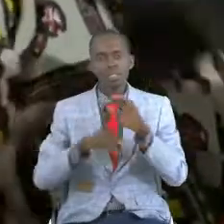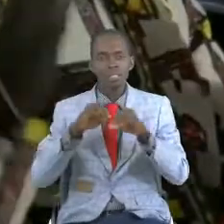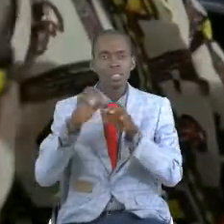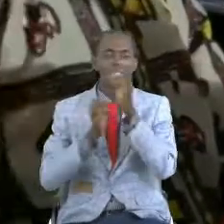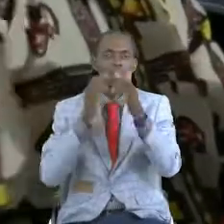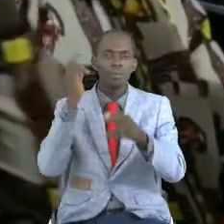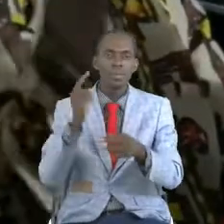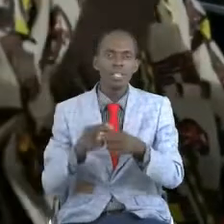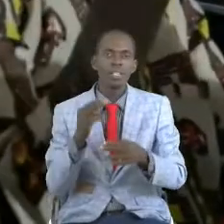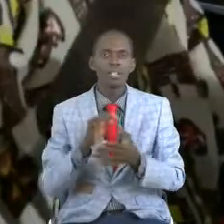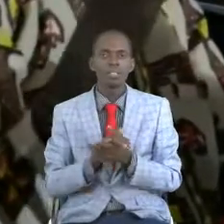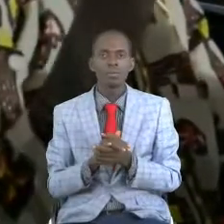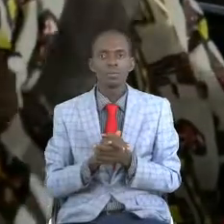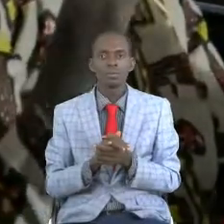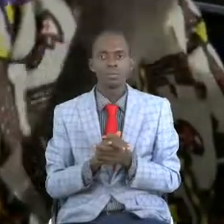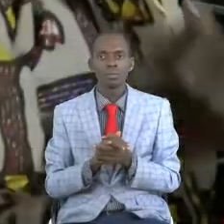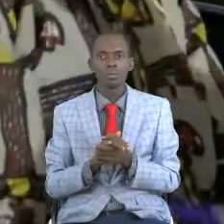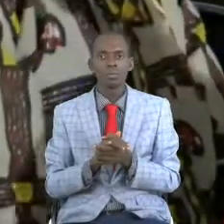name.